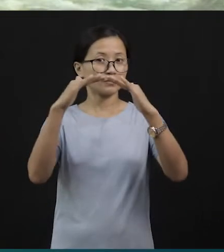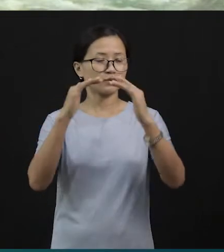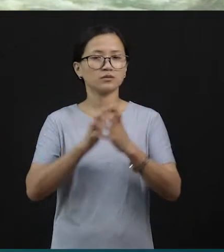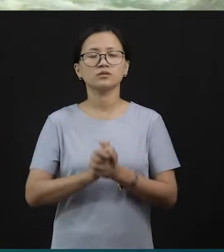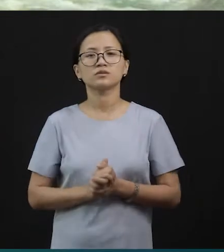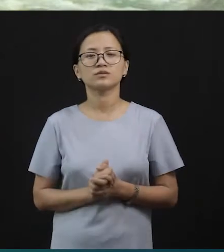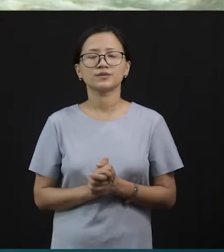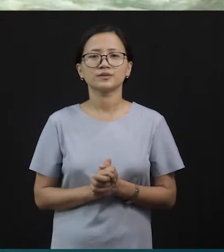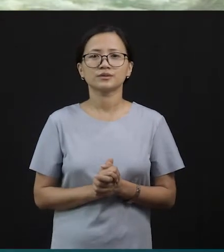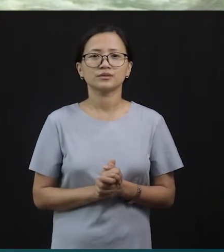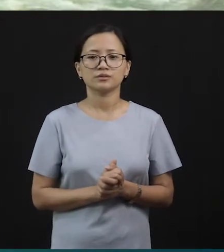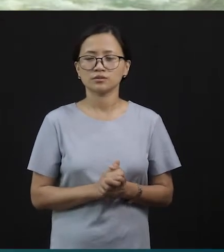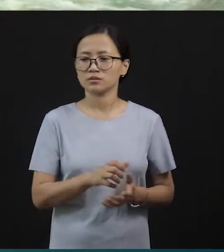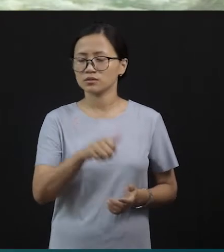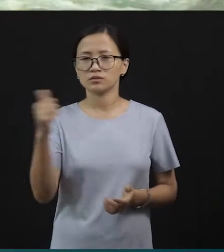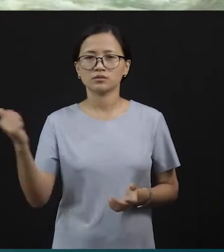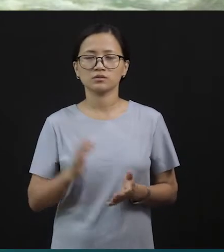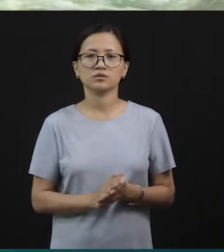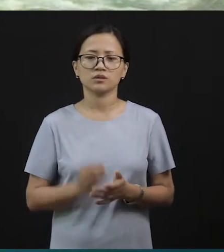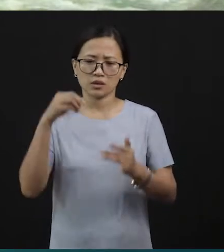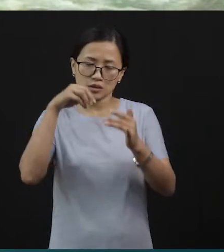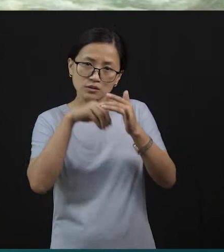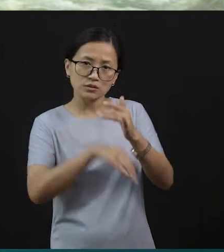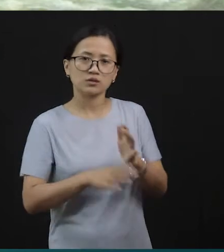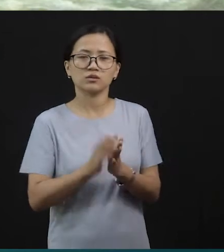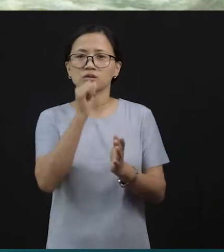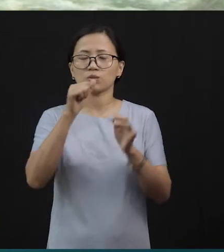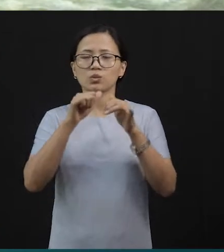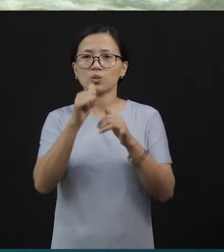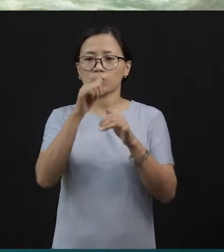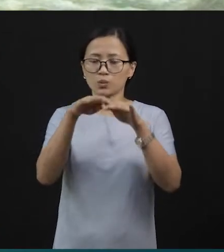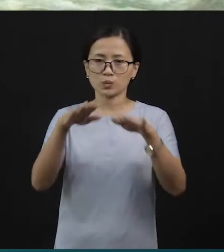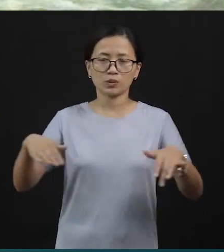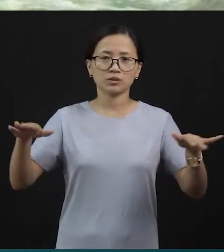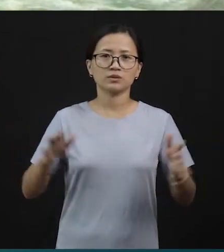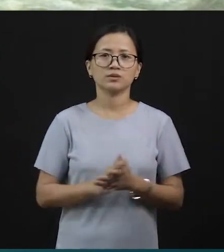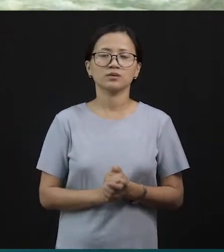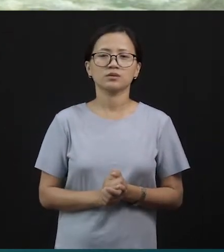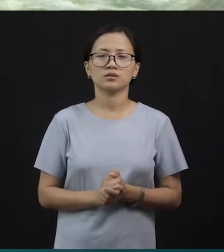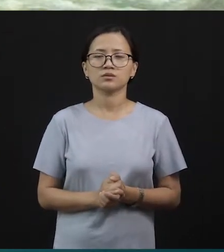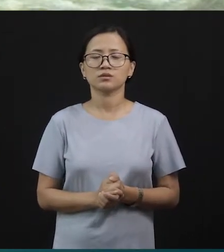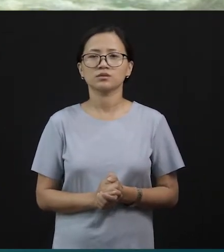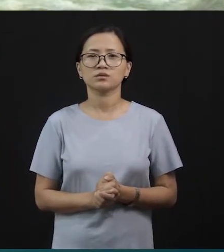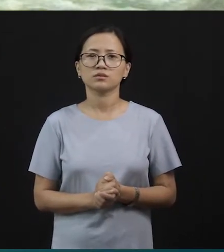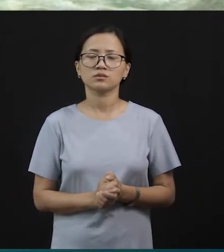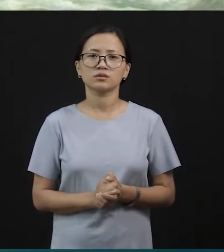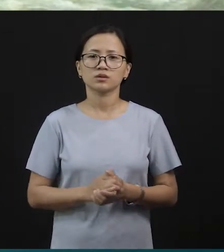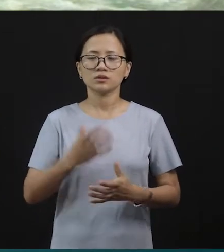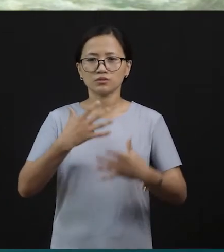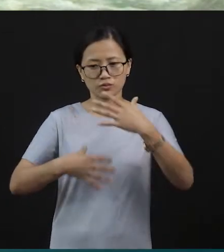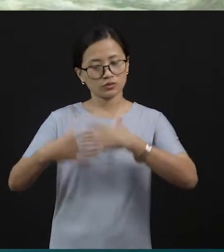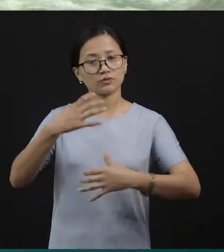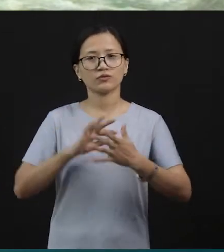them found shelter. The others all sank. But there was a person who survived in this stormy water. You see